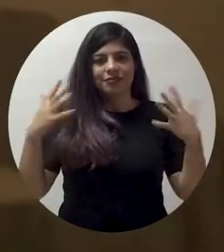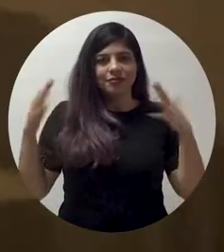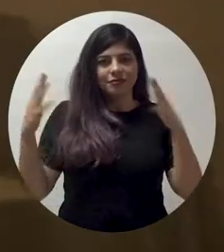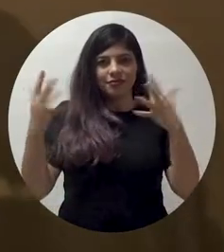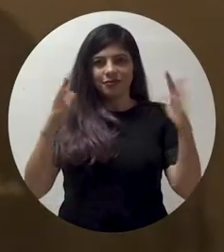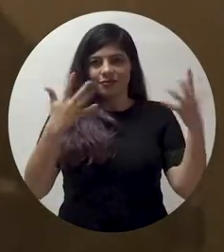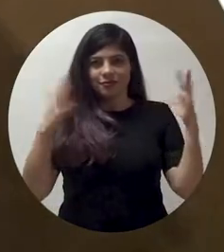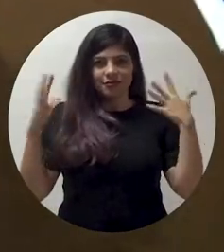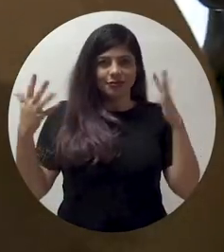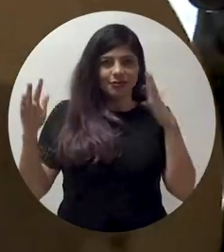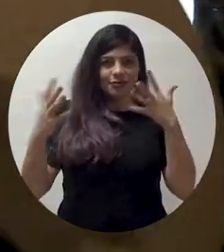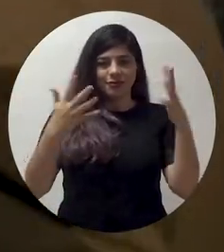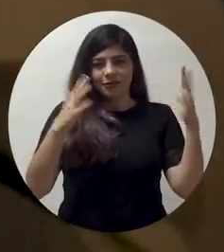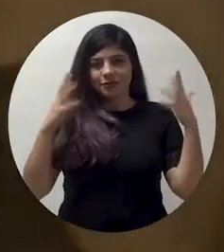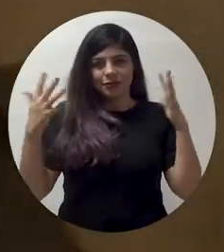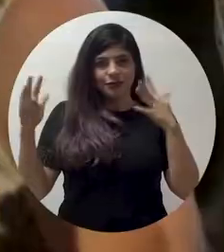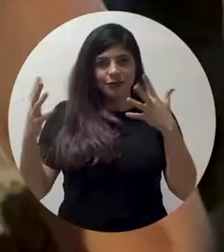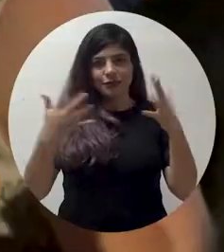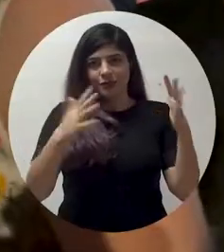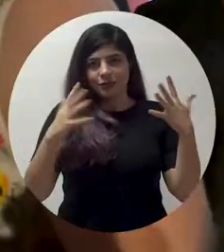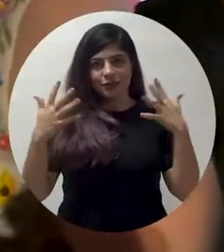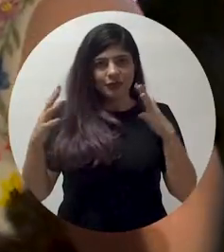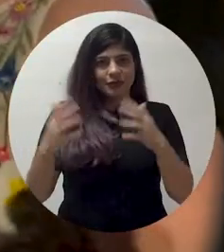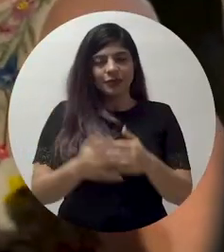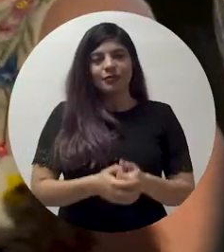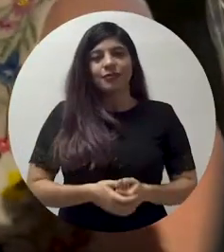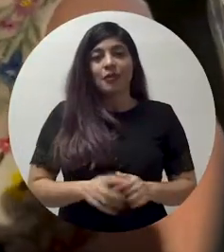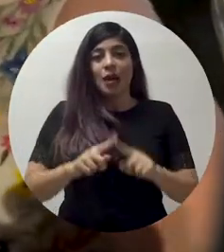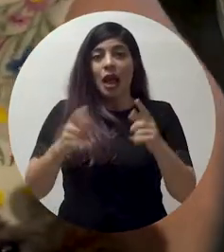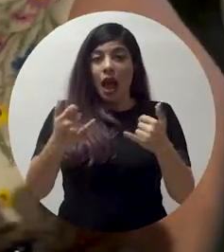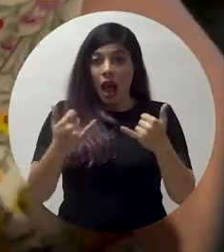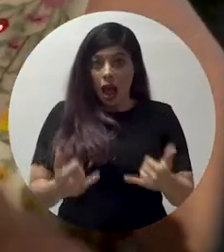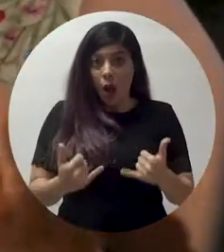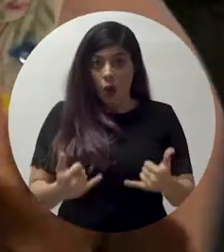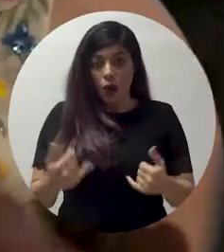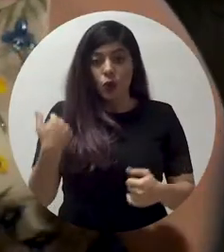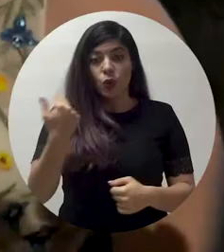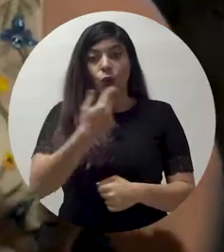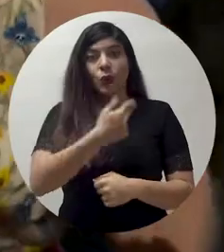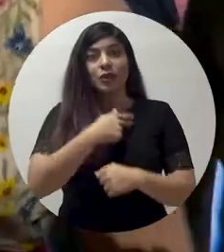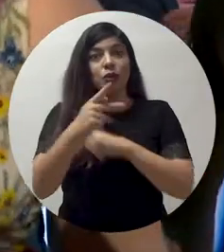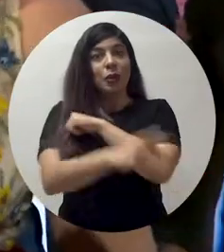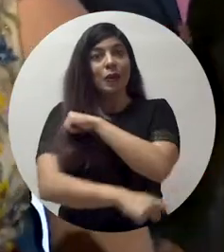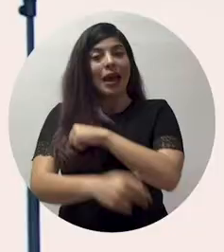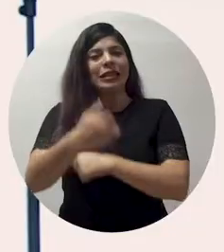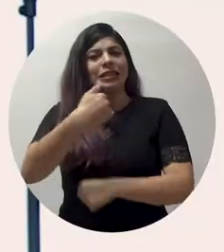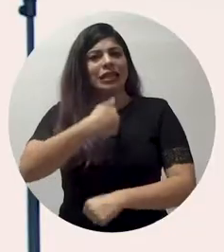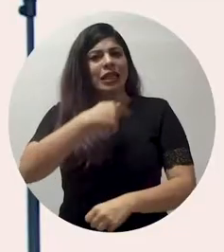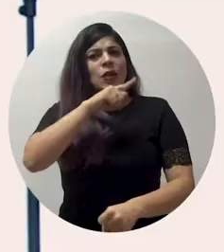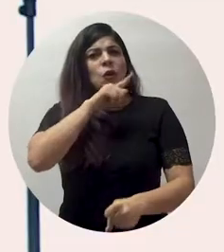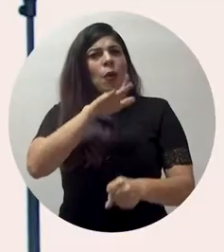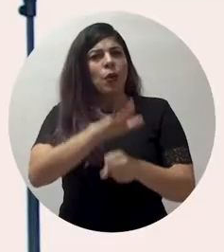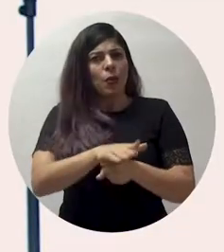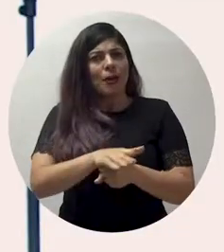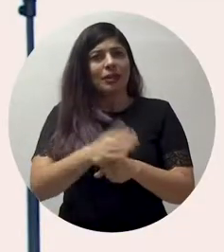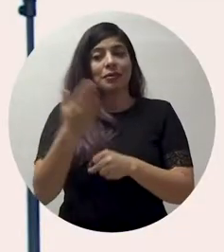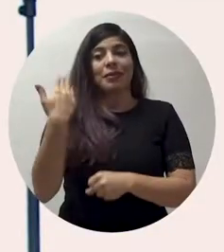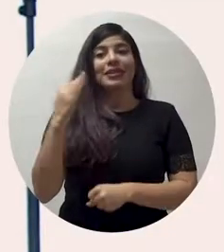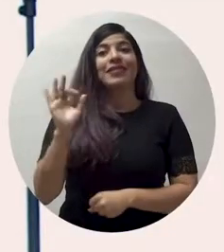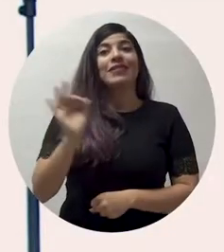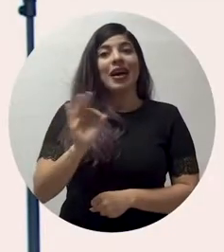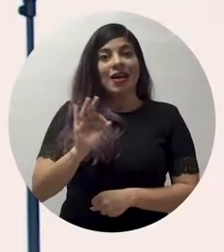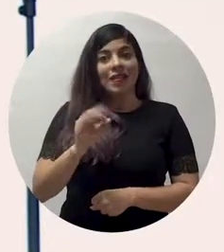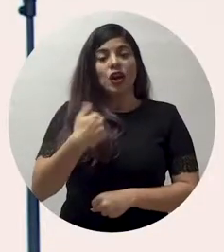our country has a commitment, and in the past